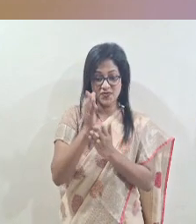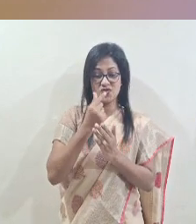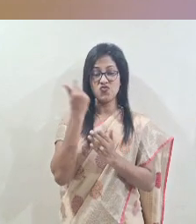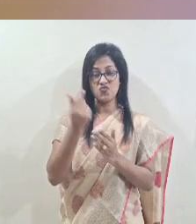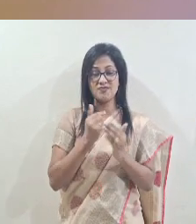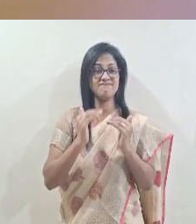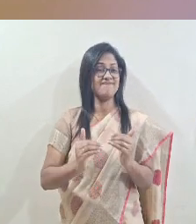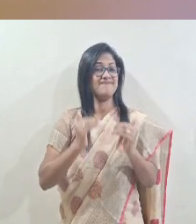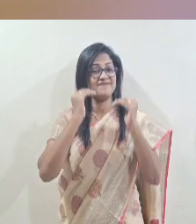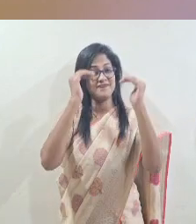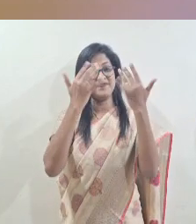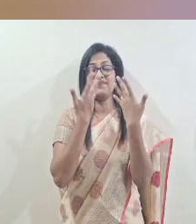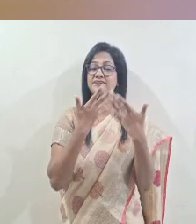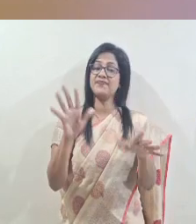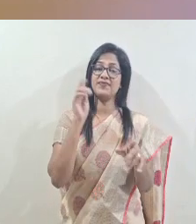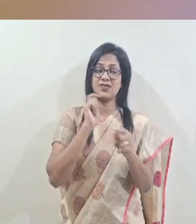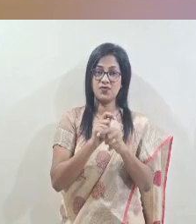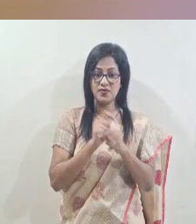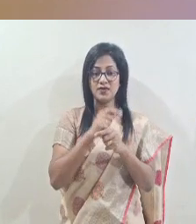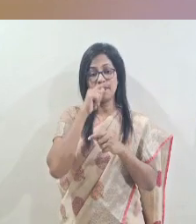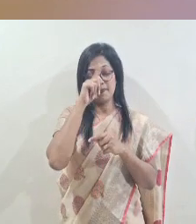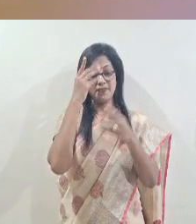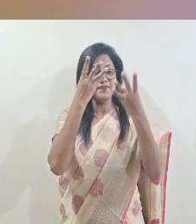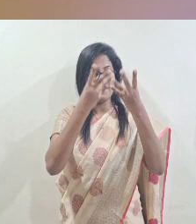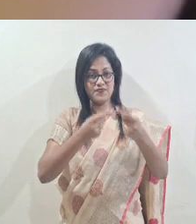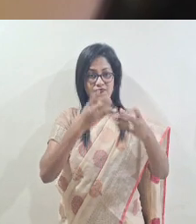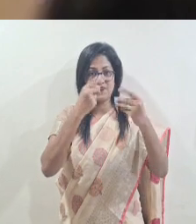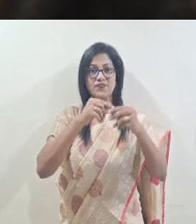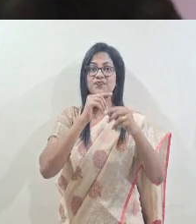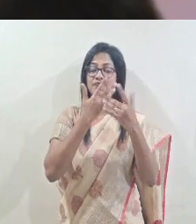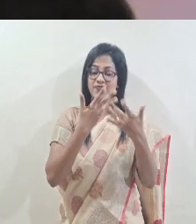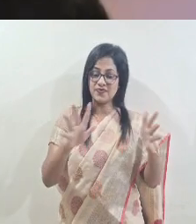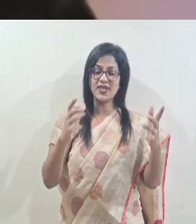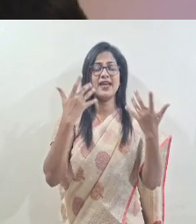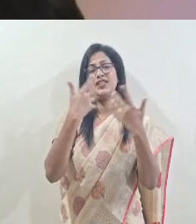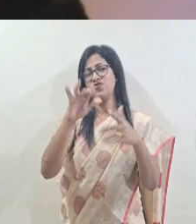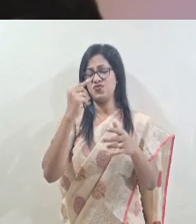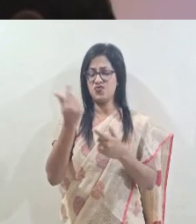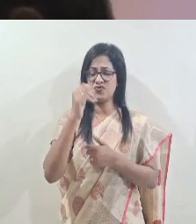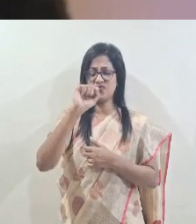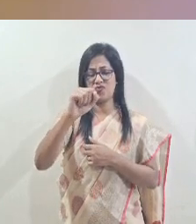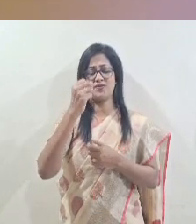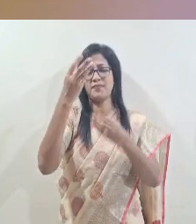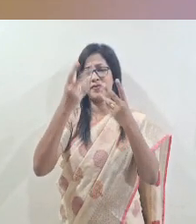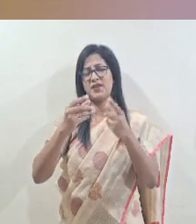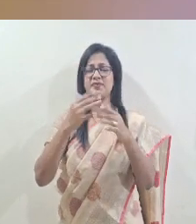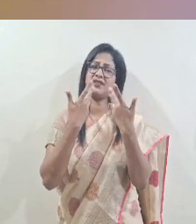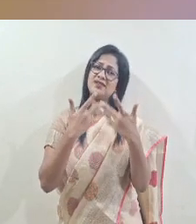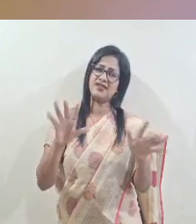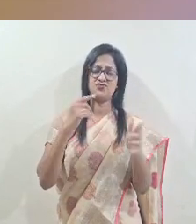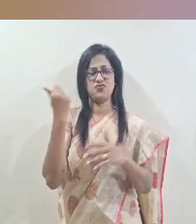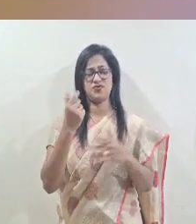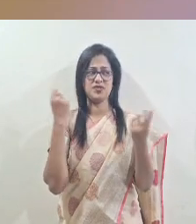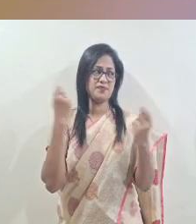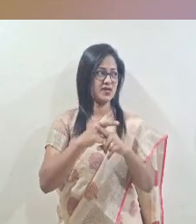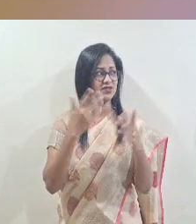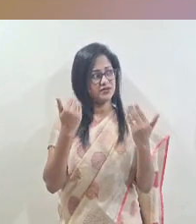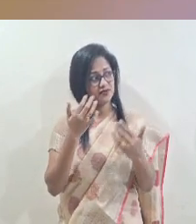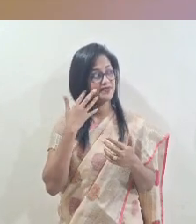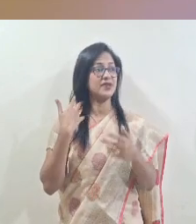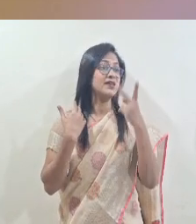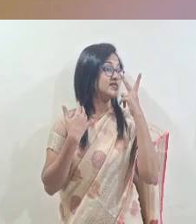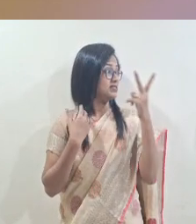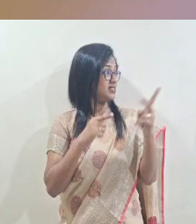you can change the parameters and use any number of parameters. Then as we see, if one dry